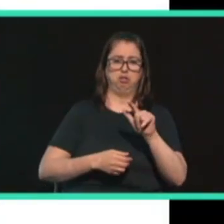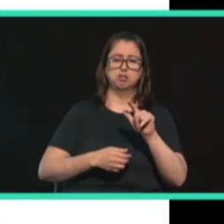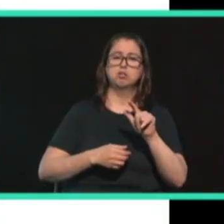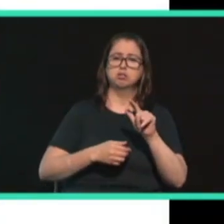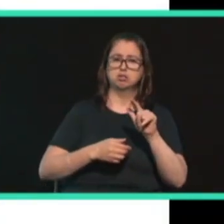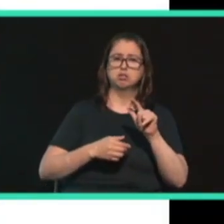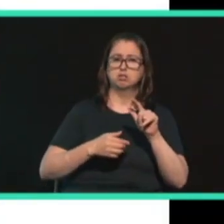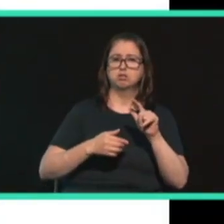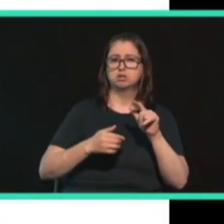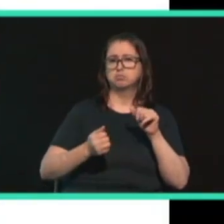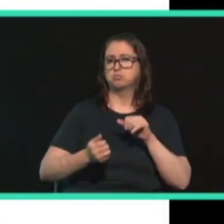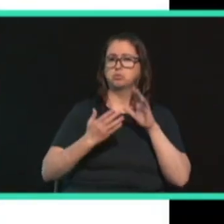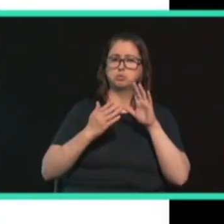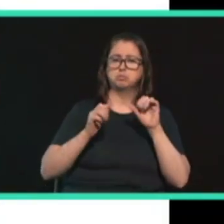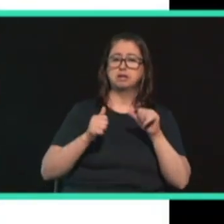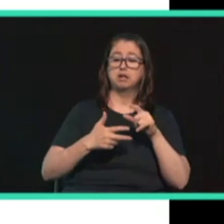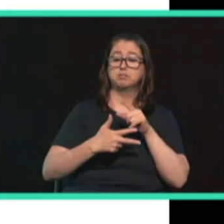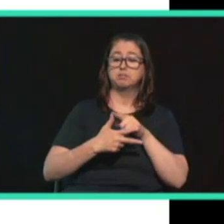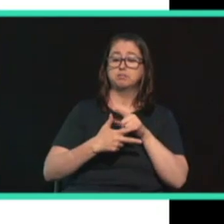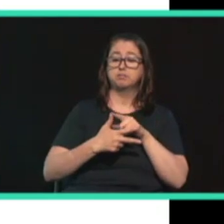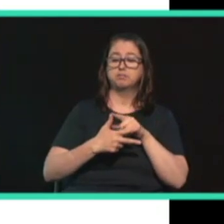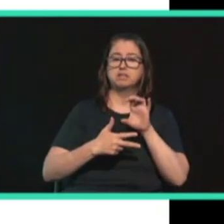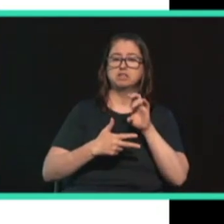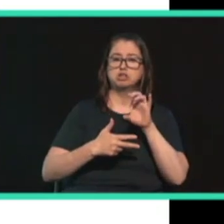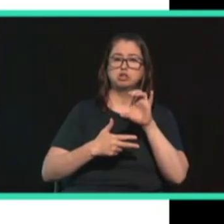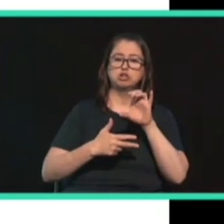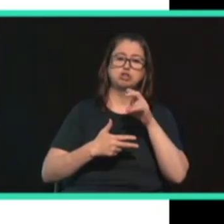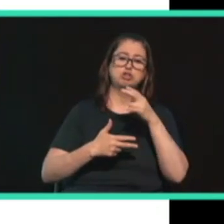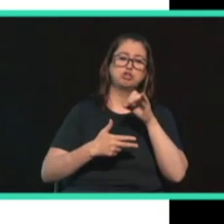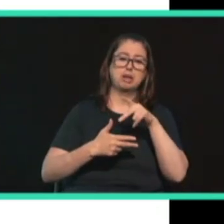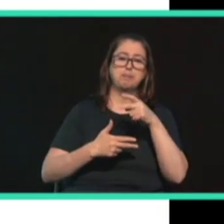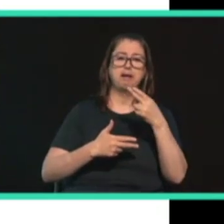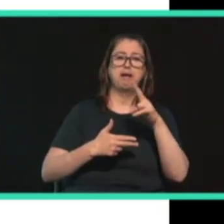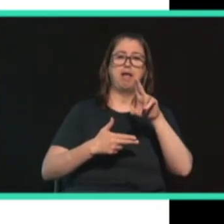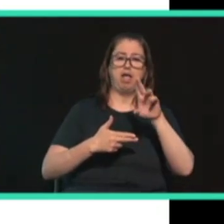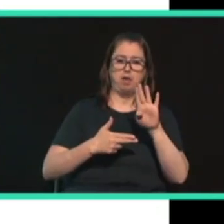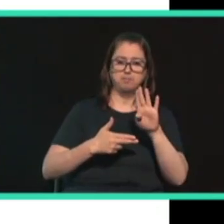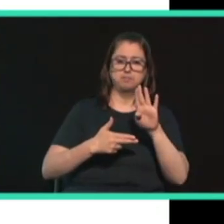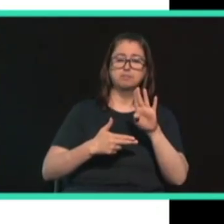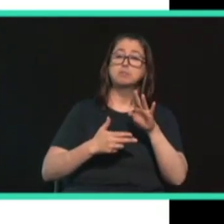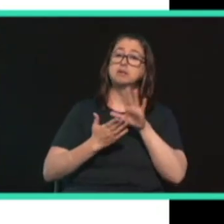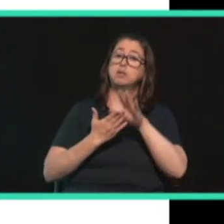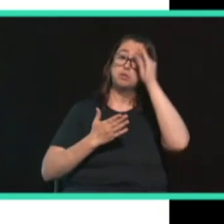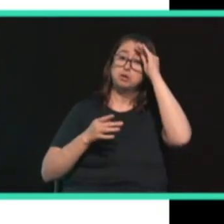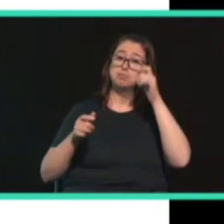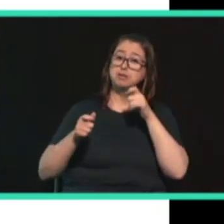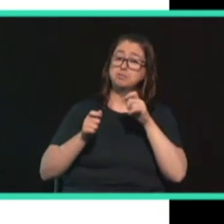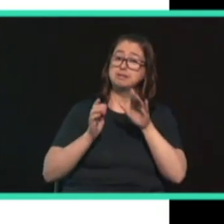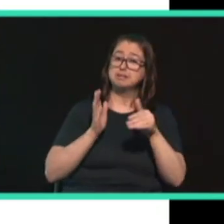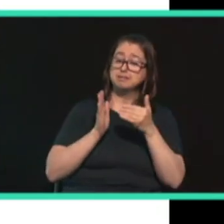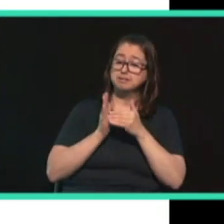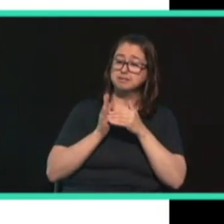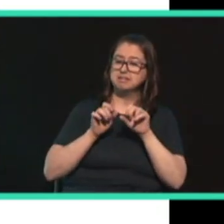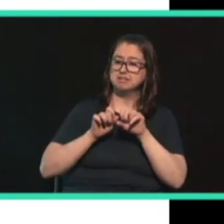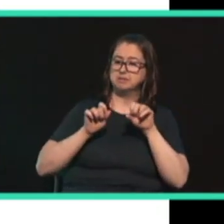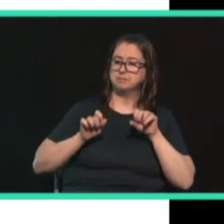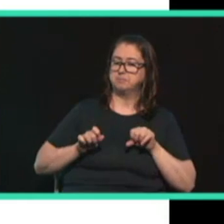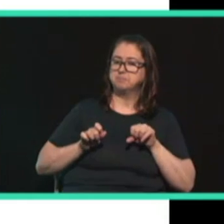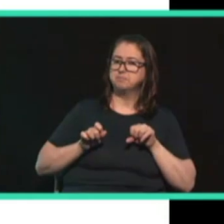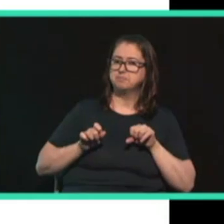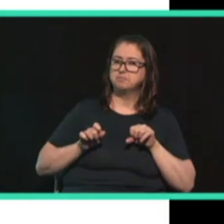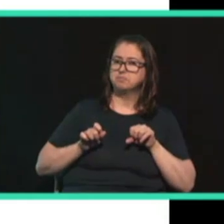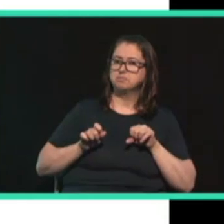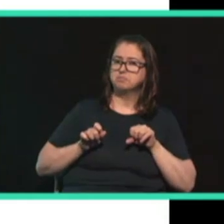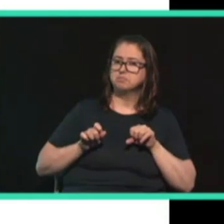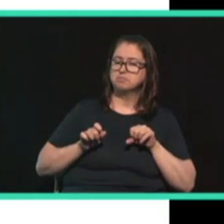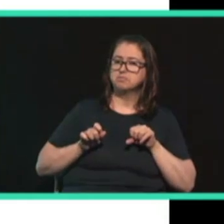The first one of those is what we call CHIP Hub. It's based on a learning management system and is can be experienced